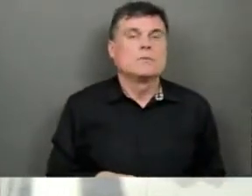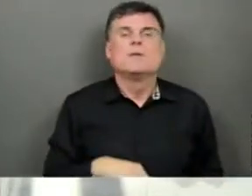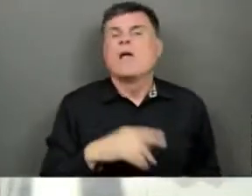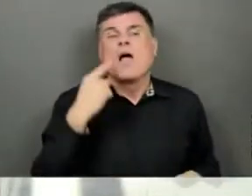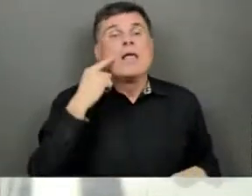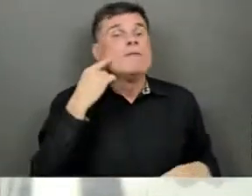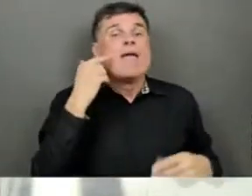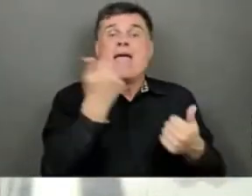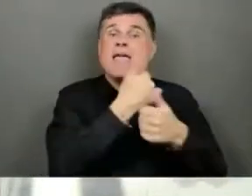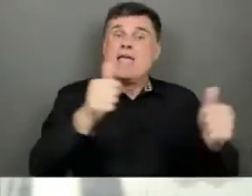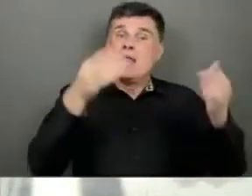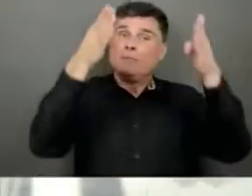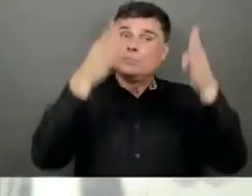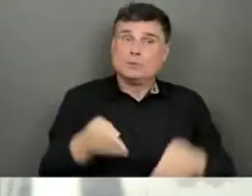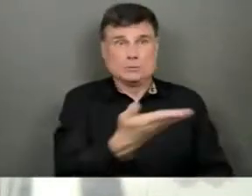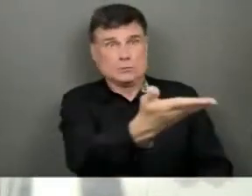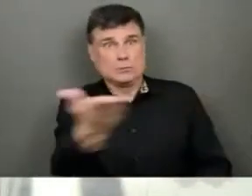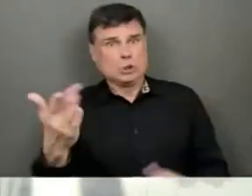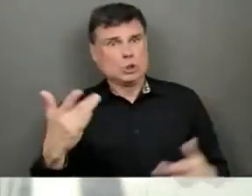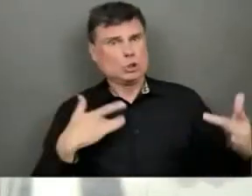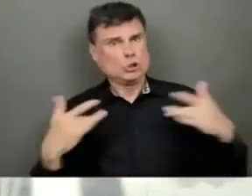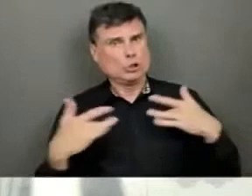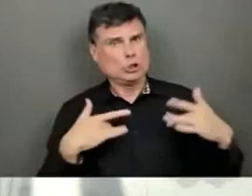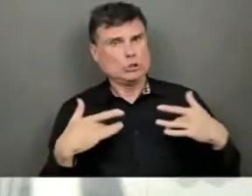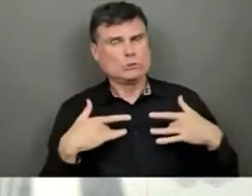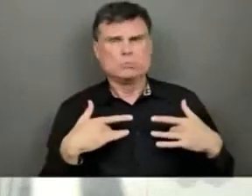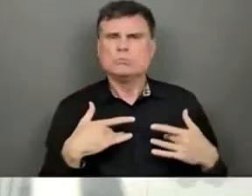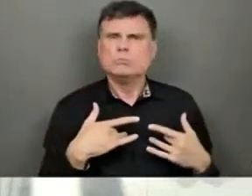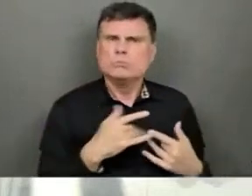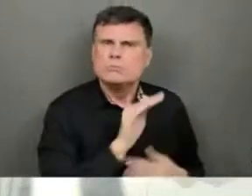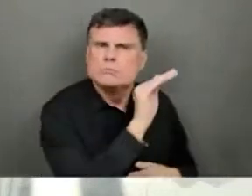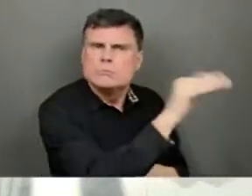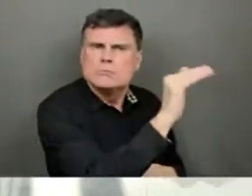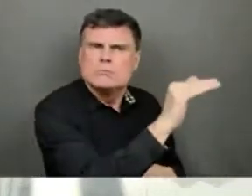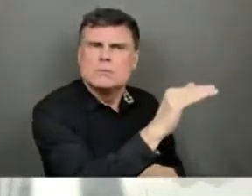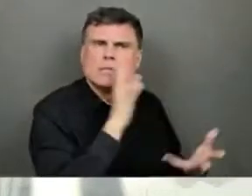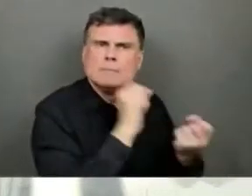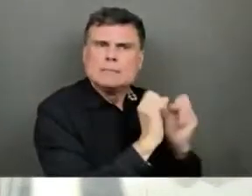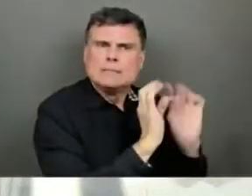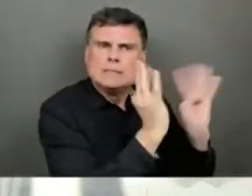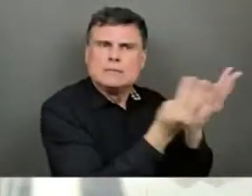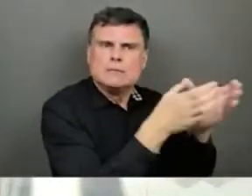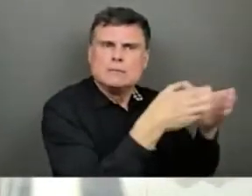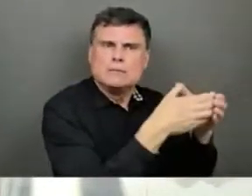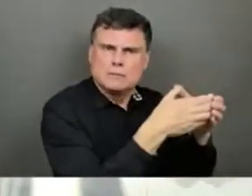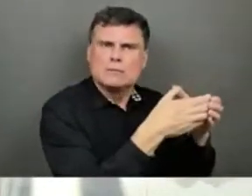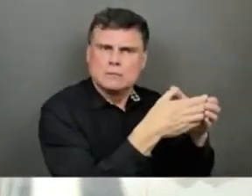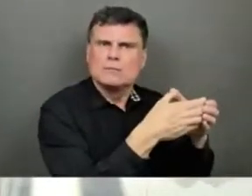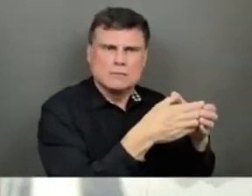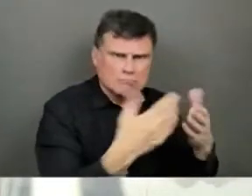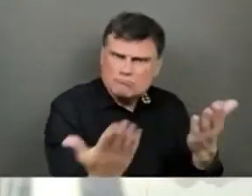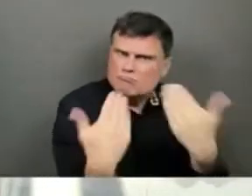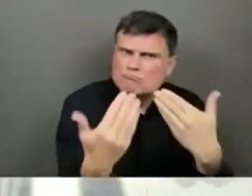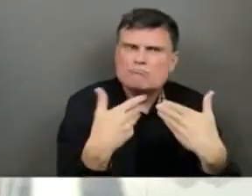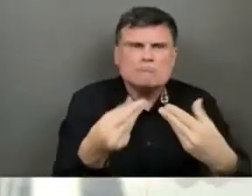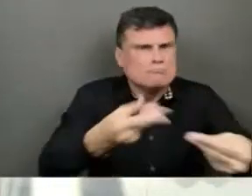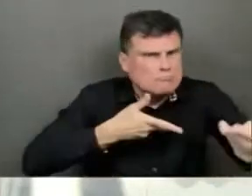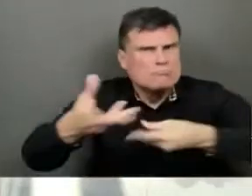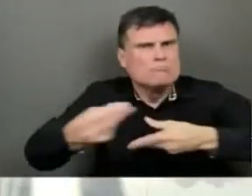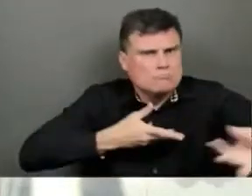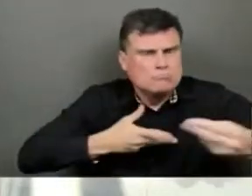forward. And every day that happens, right, is to bring them forward, and we can look